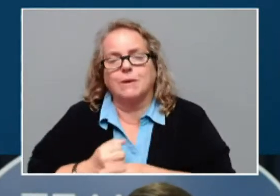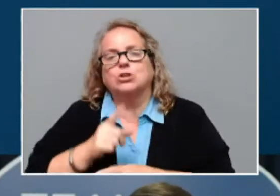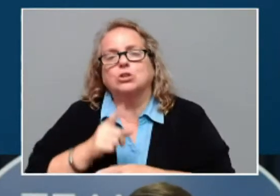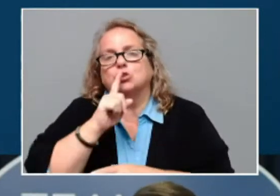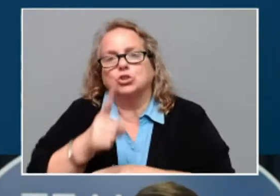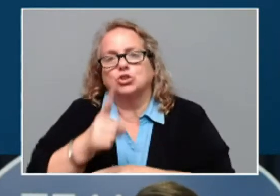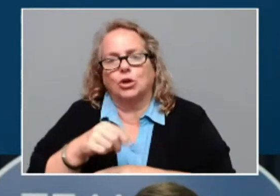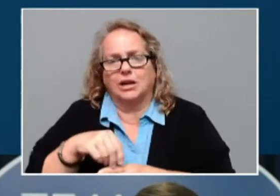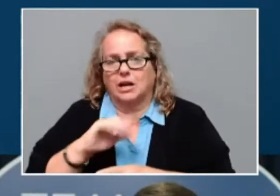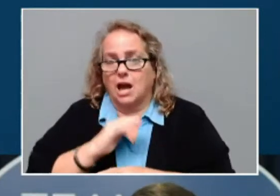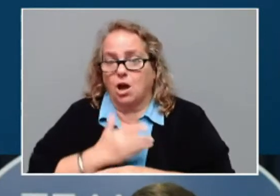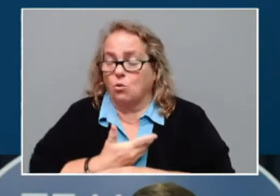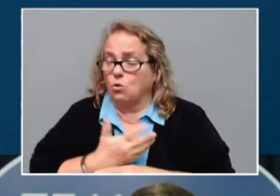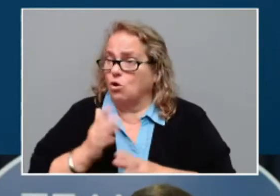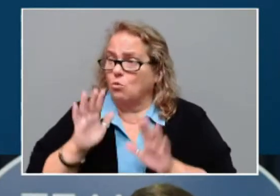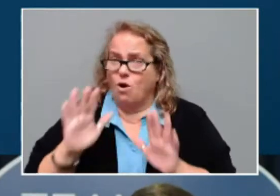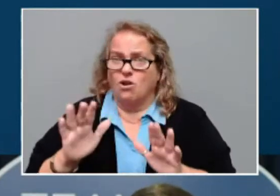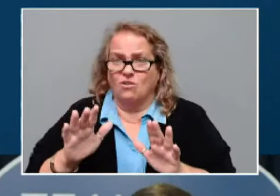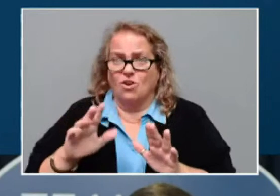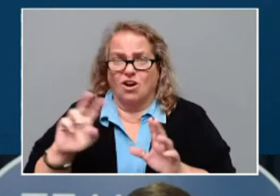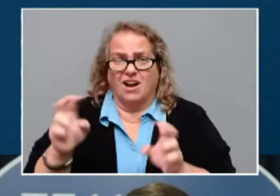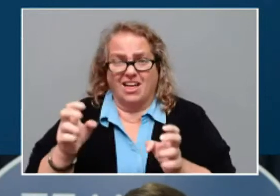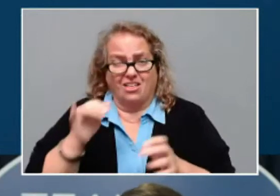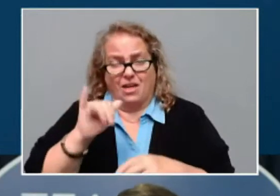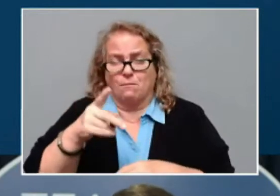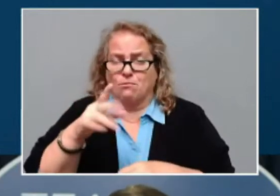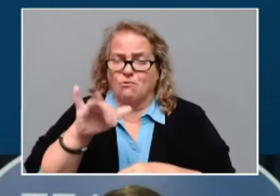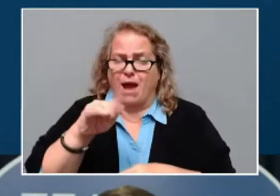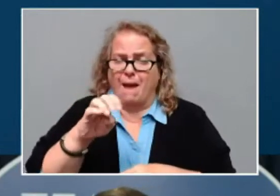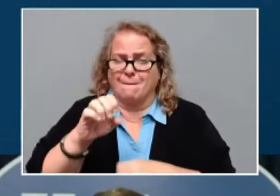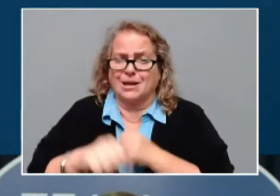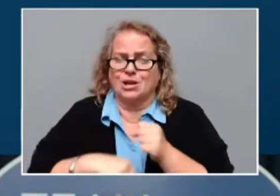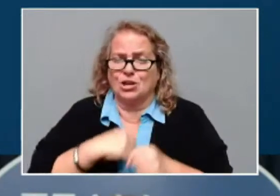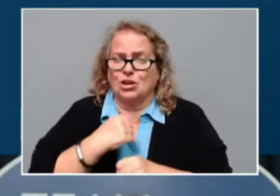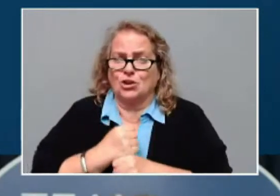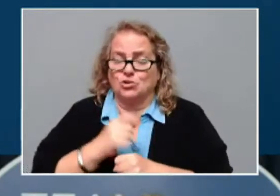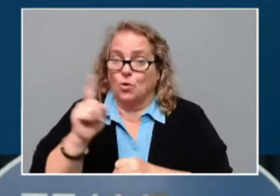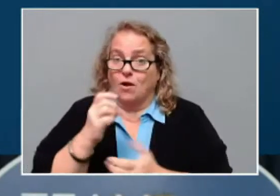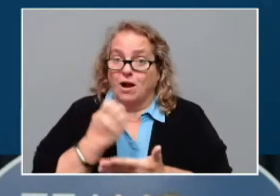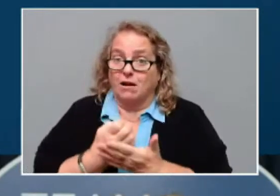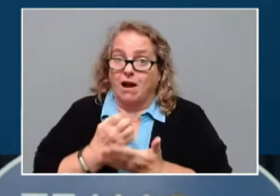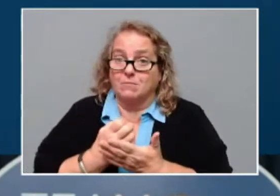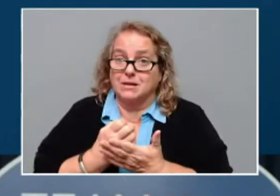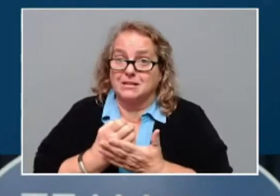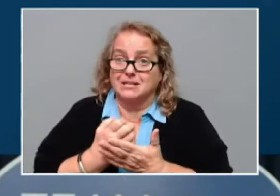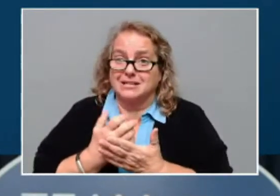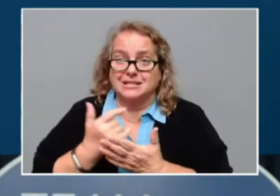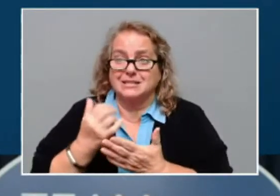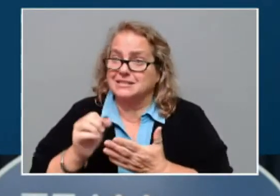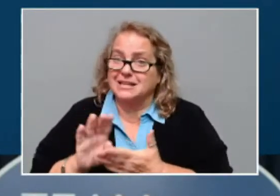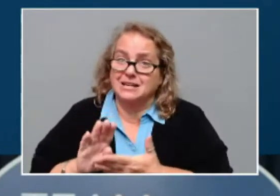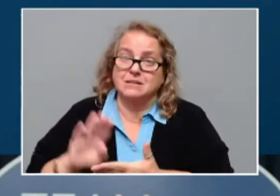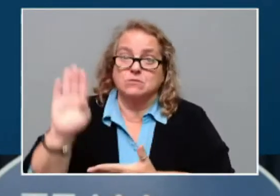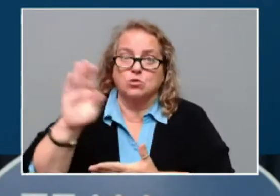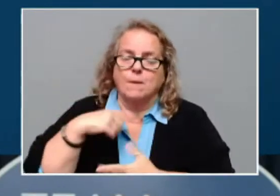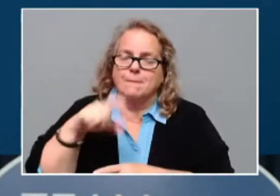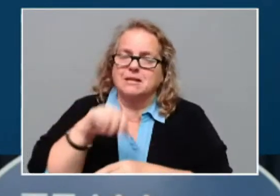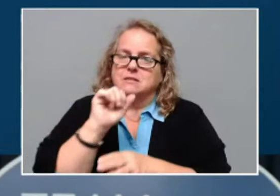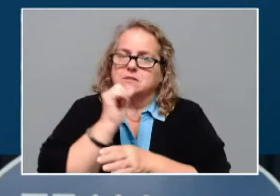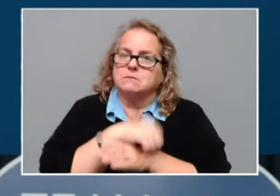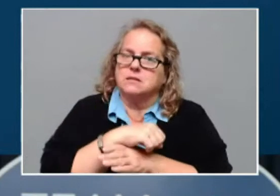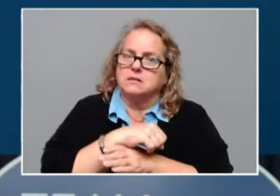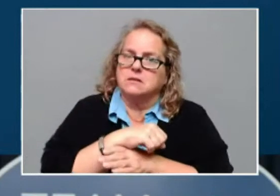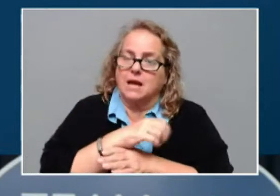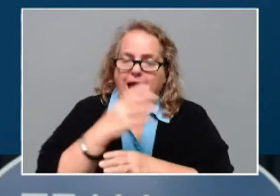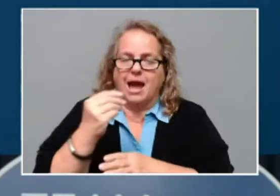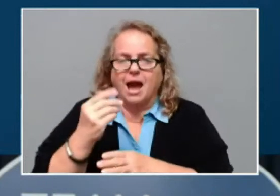of being a major part of an economy on fire, we do our part to make sure we defeat this pandemic and move into prosperity. 25